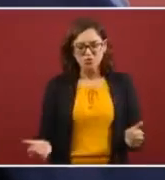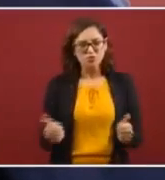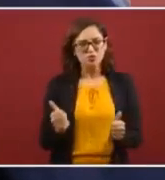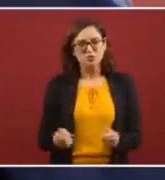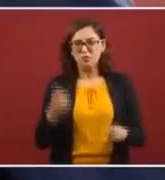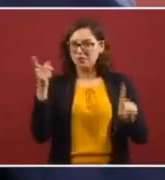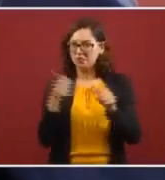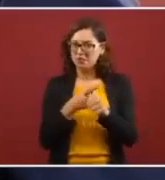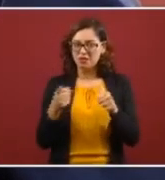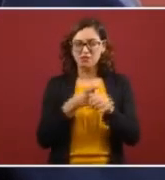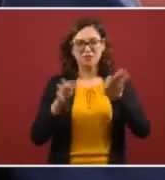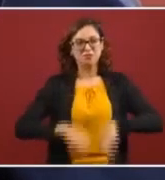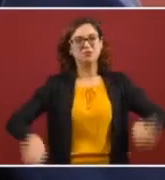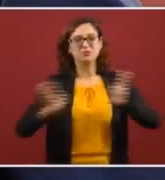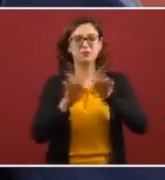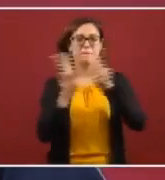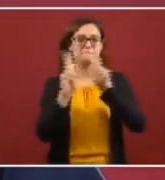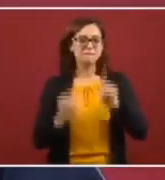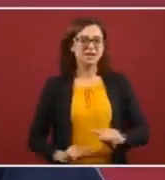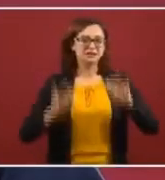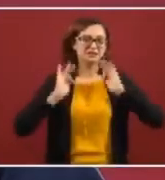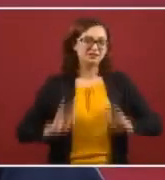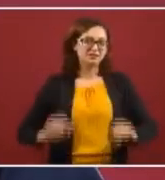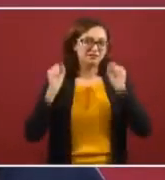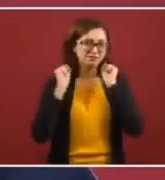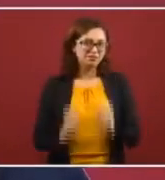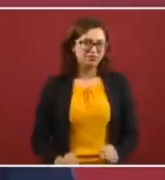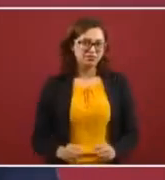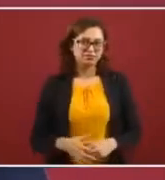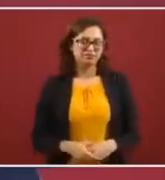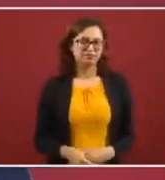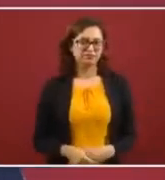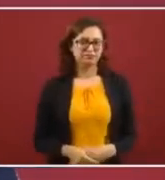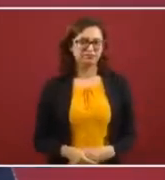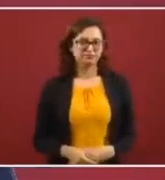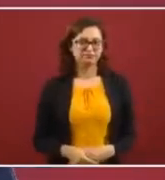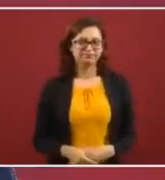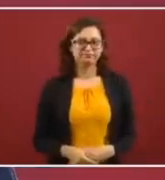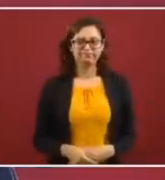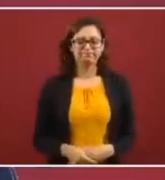to guarantee the peace and tranquility.